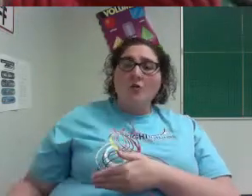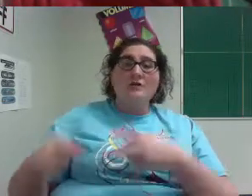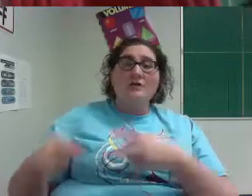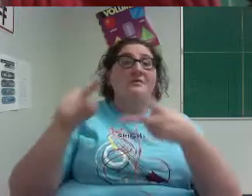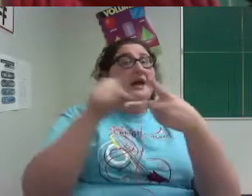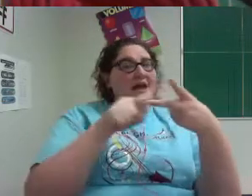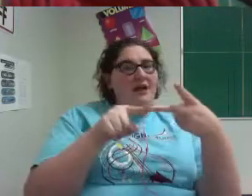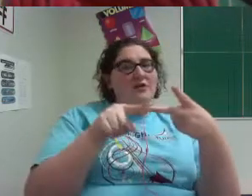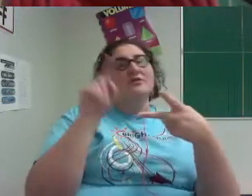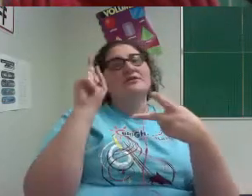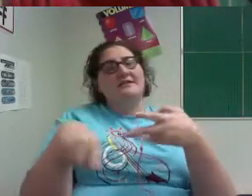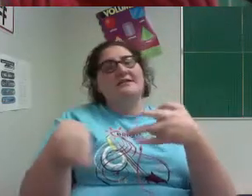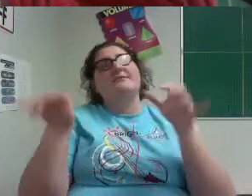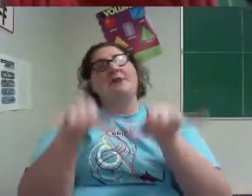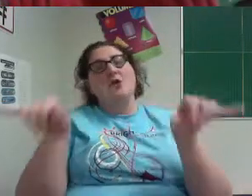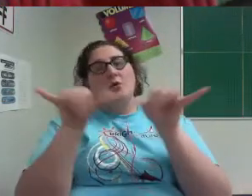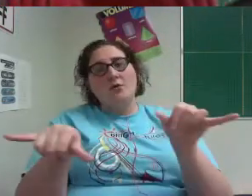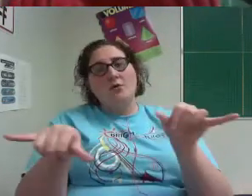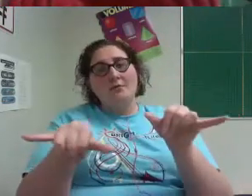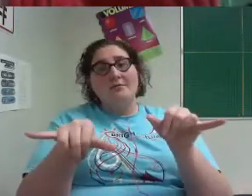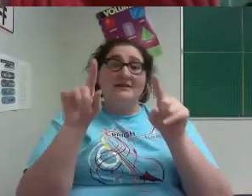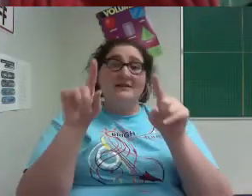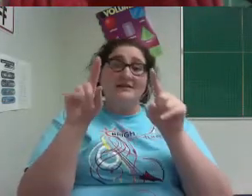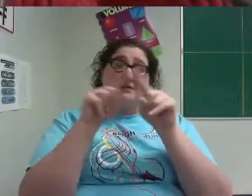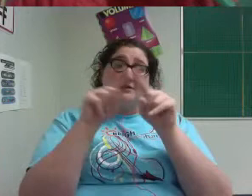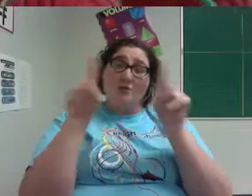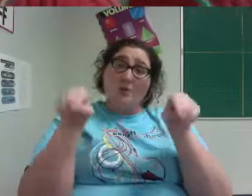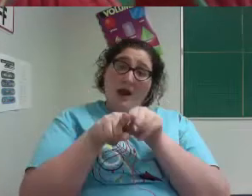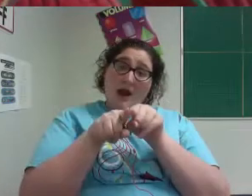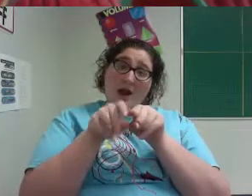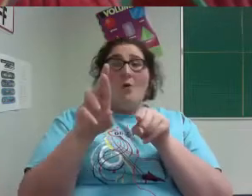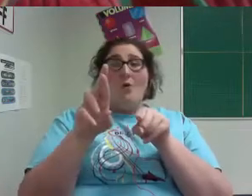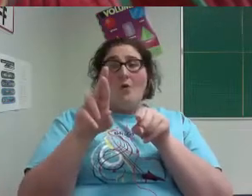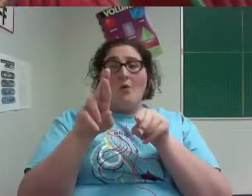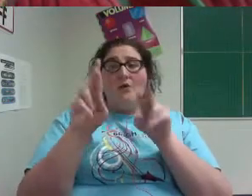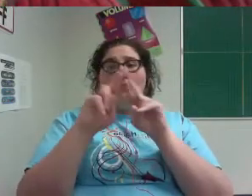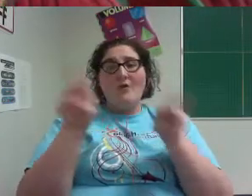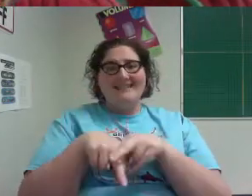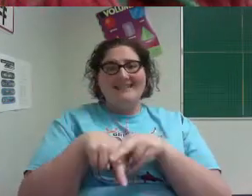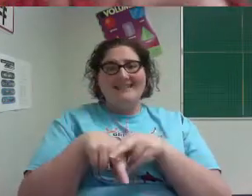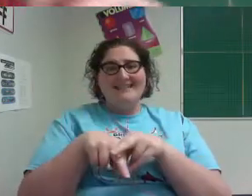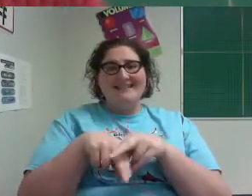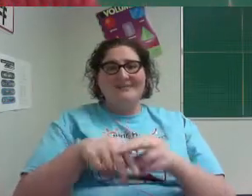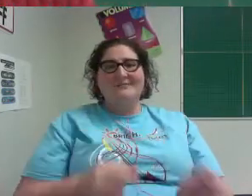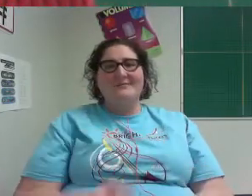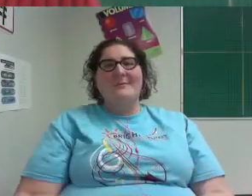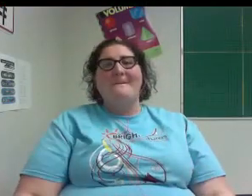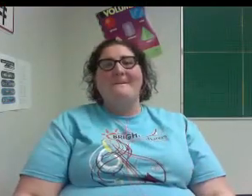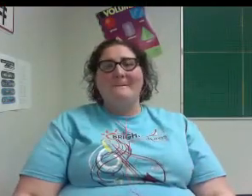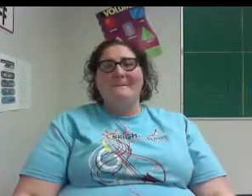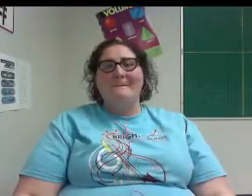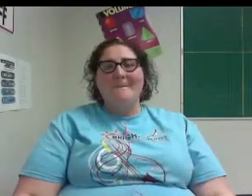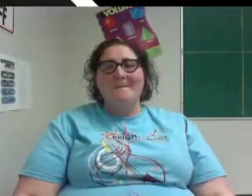corresponding sides and angles are congruent to each other, because it's the difference between a square and a rhombus.